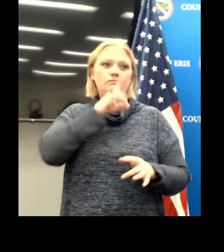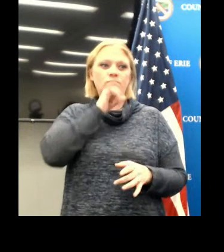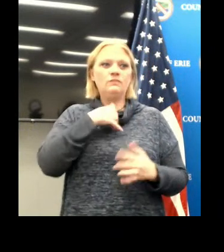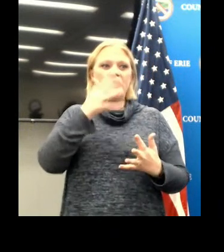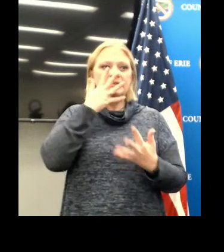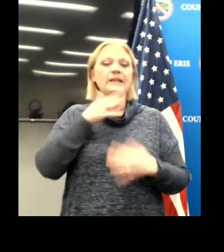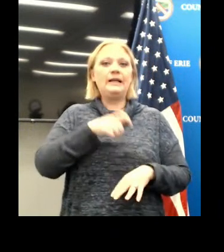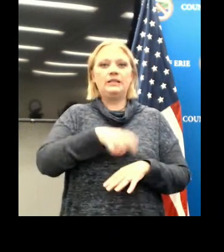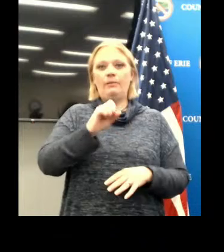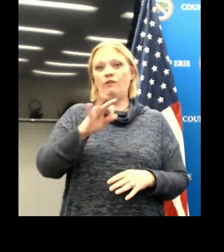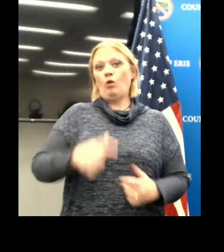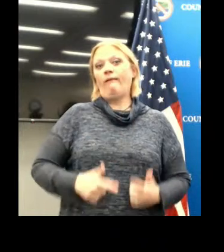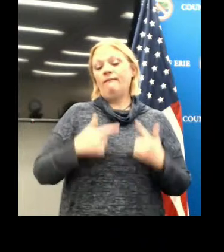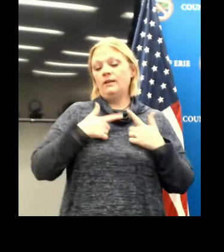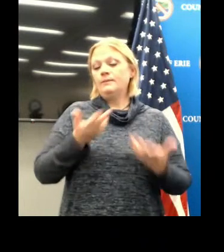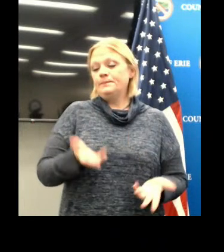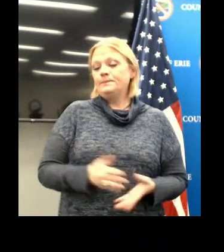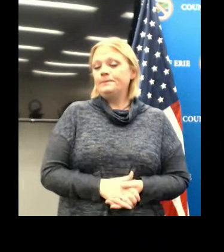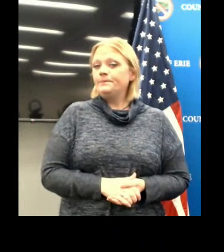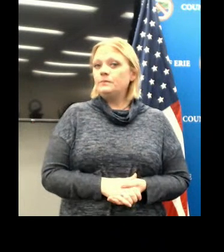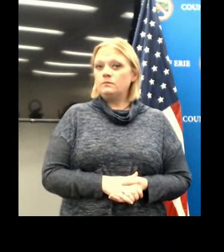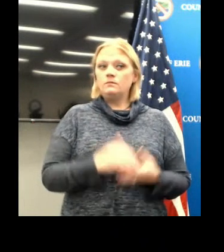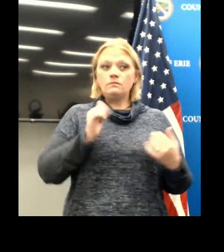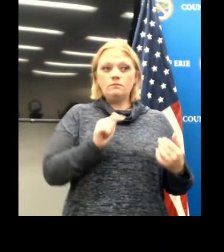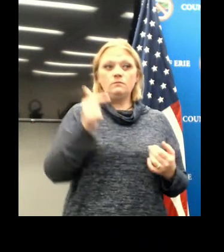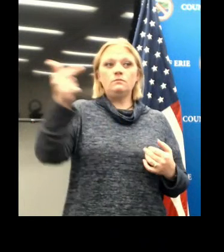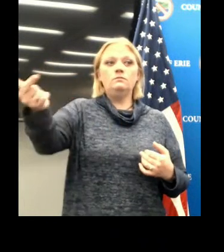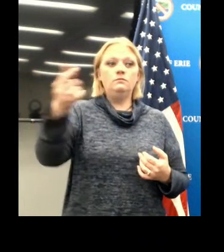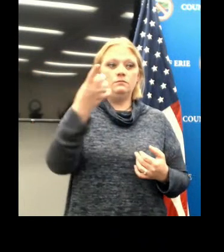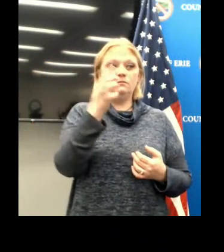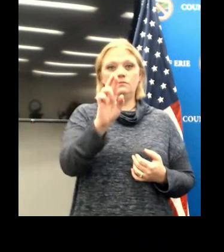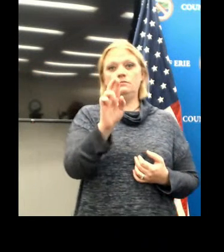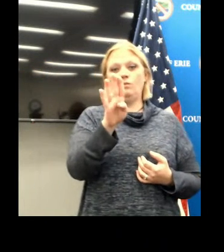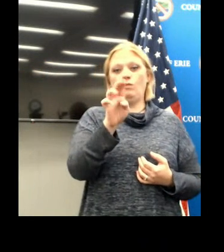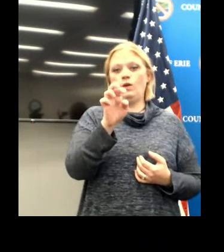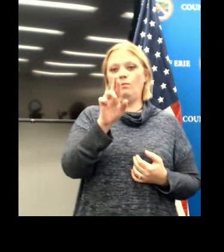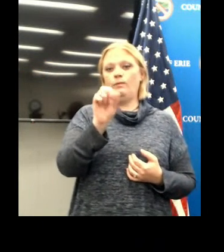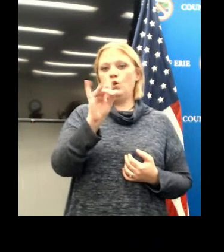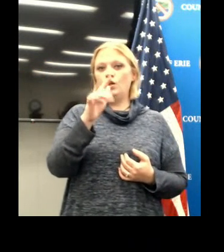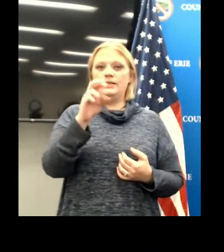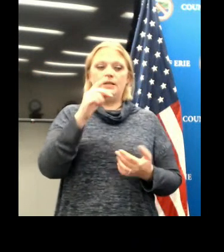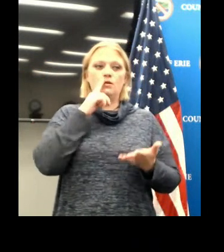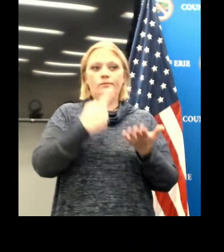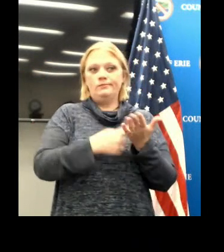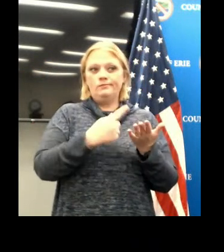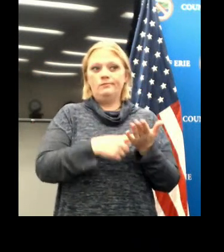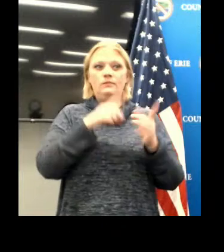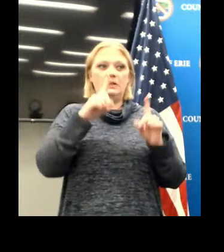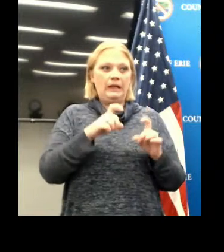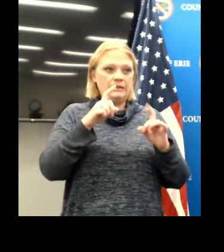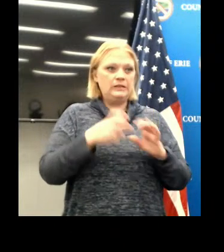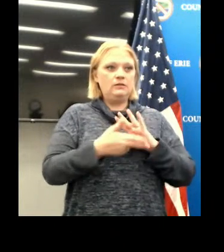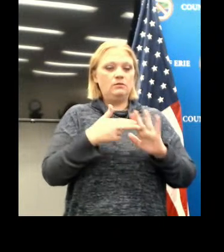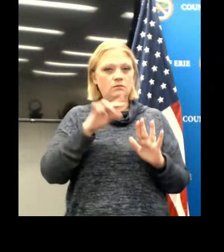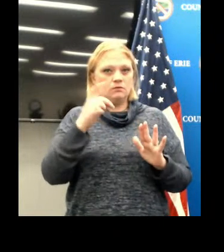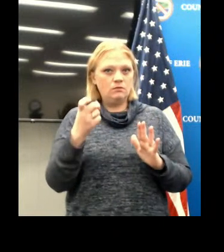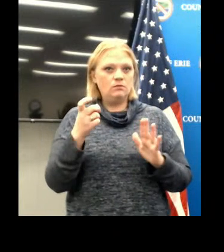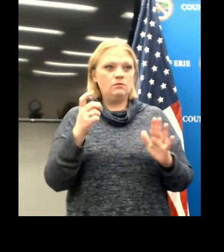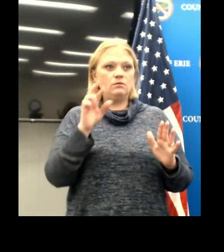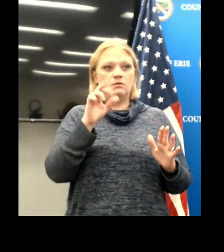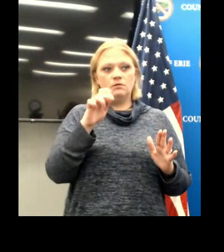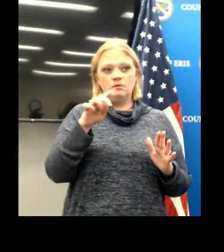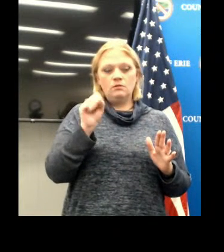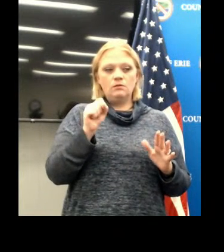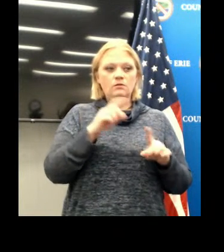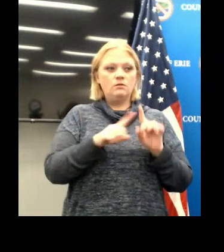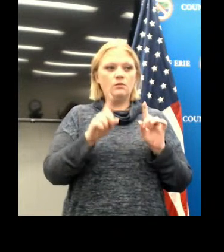time of your life. I'll turn it over to Dr. Burstein to talk about testing and diagnostic rates, but